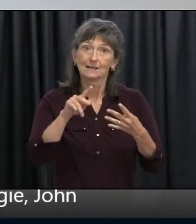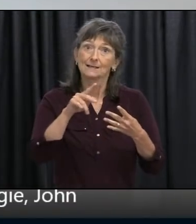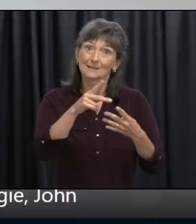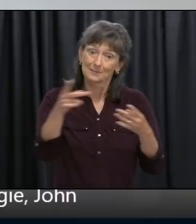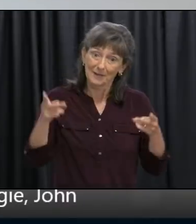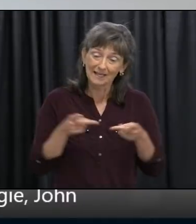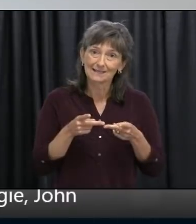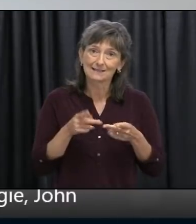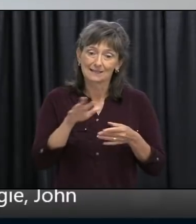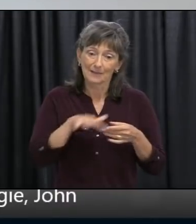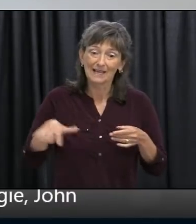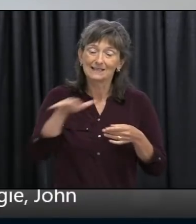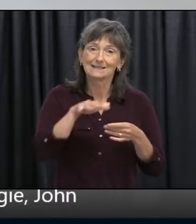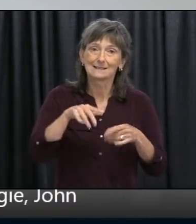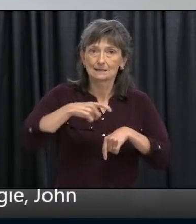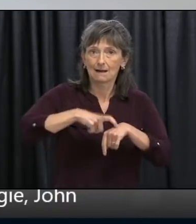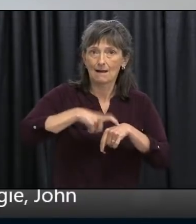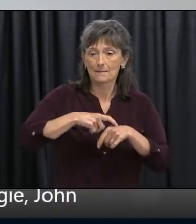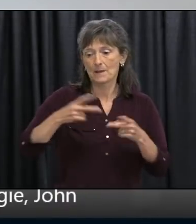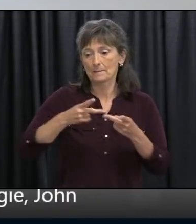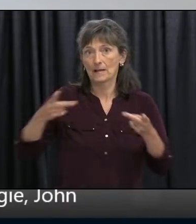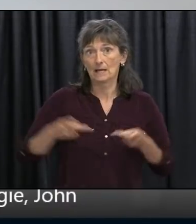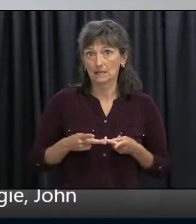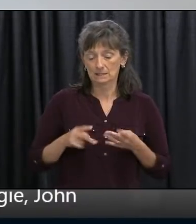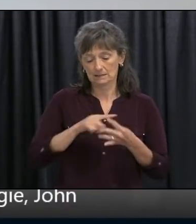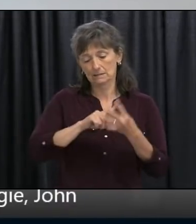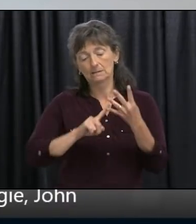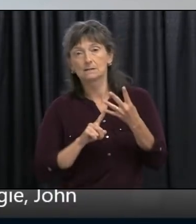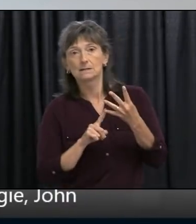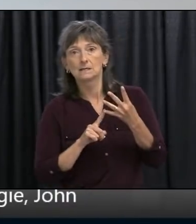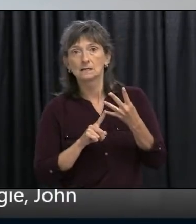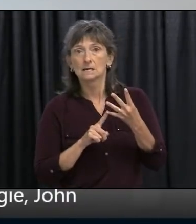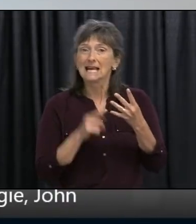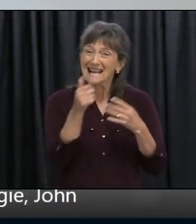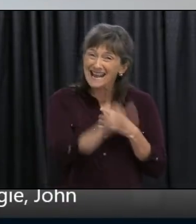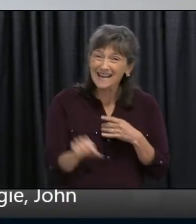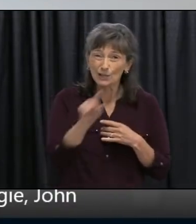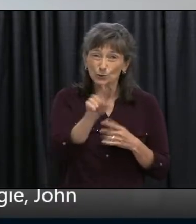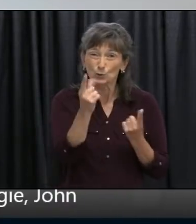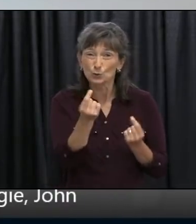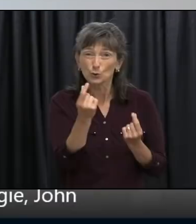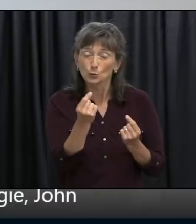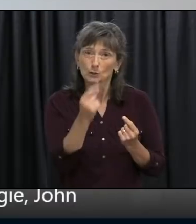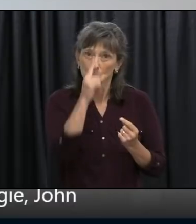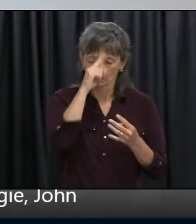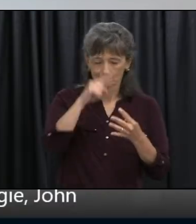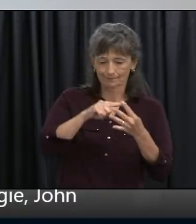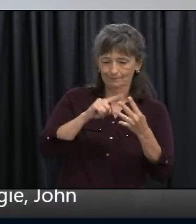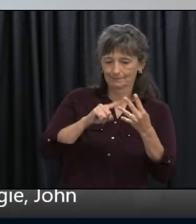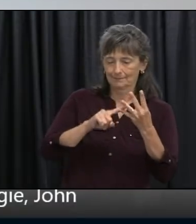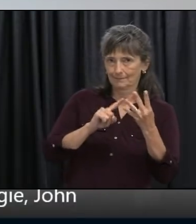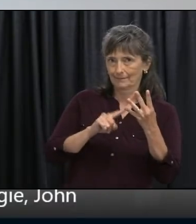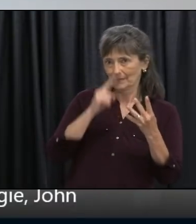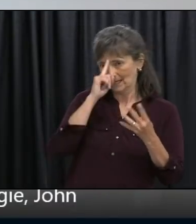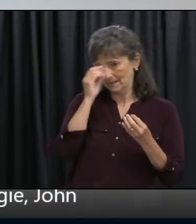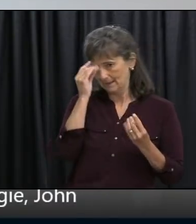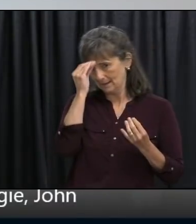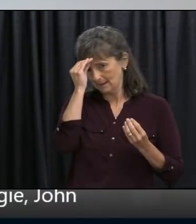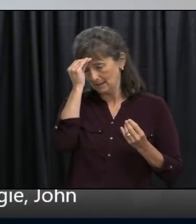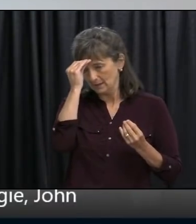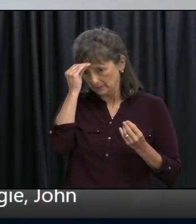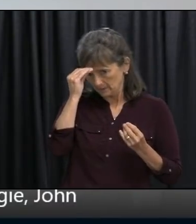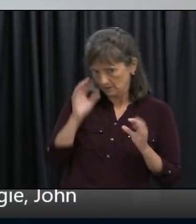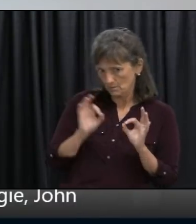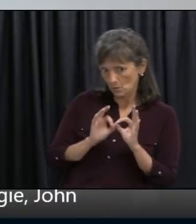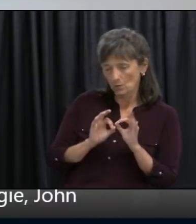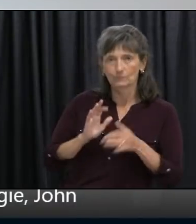place. It's up to each of us to perform a risk assessment on any activity we choose to do or engage in with